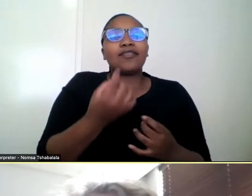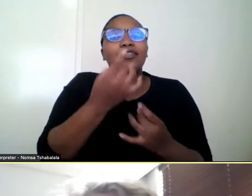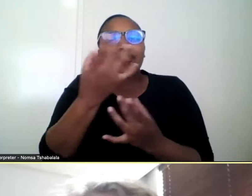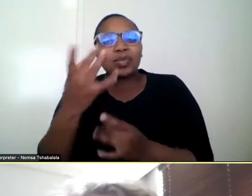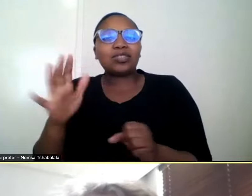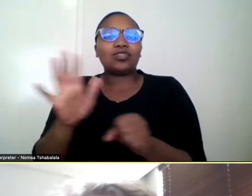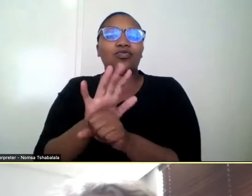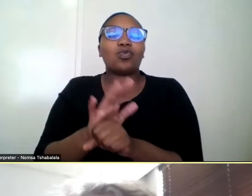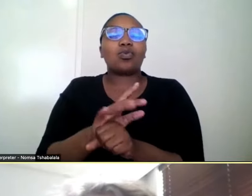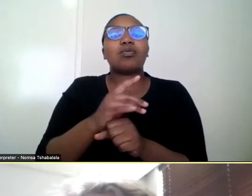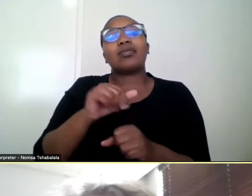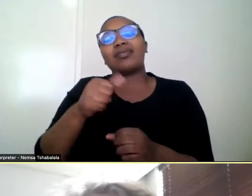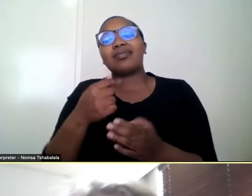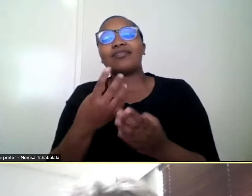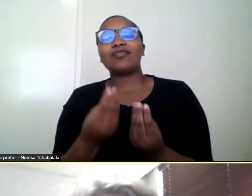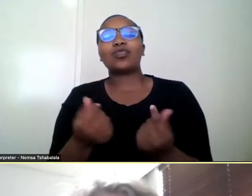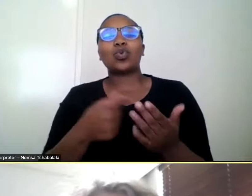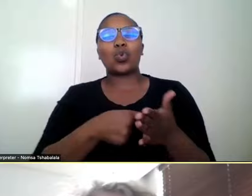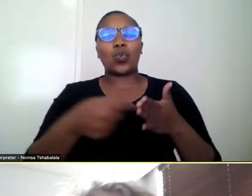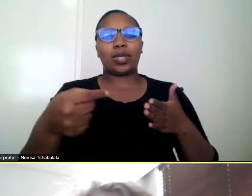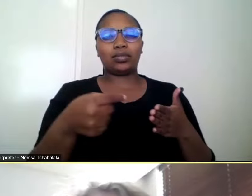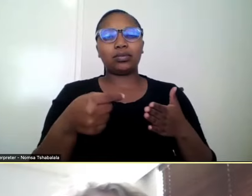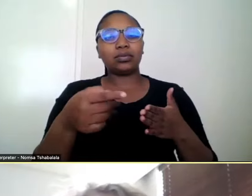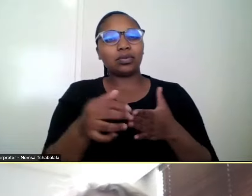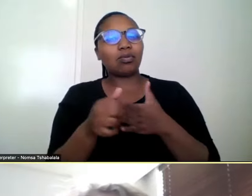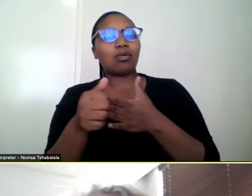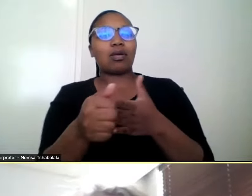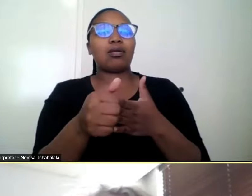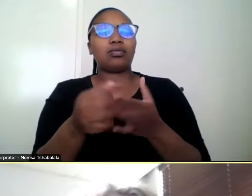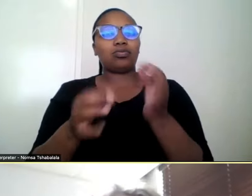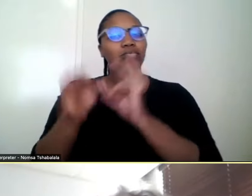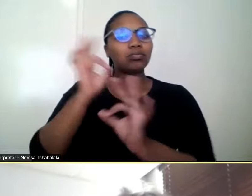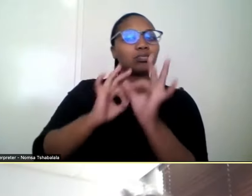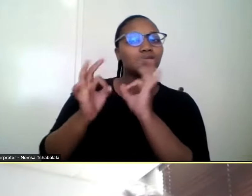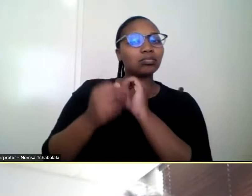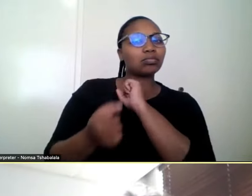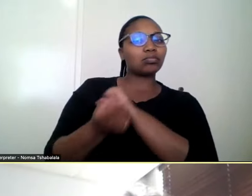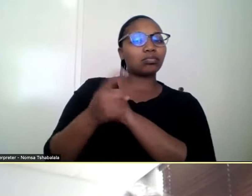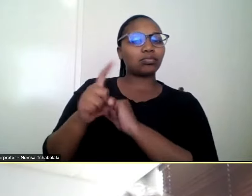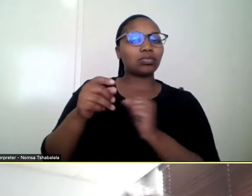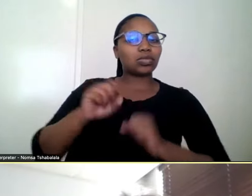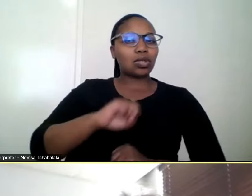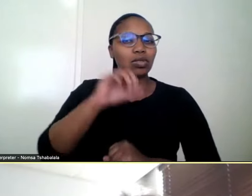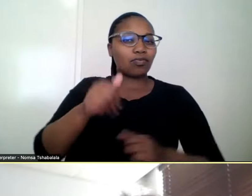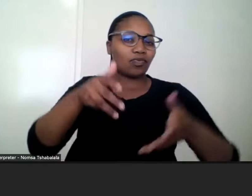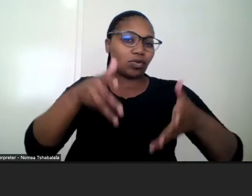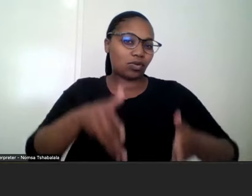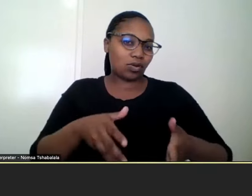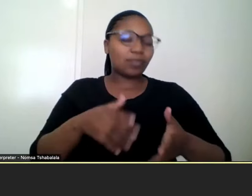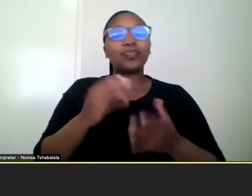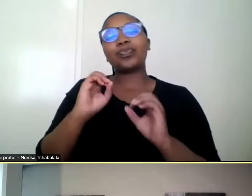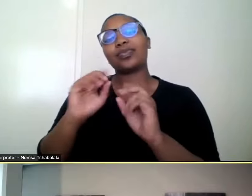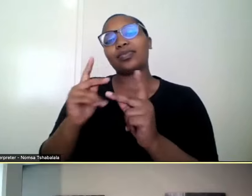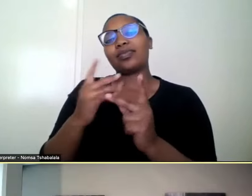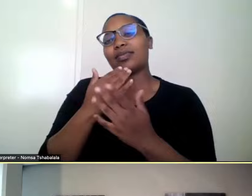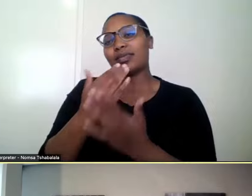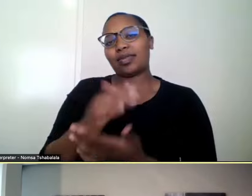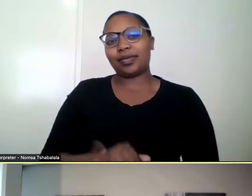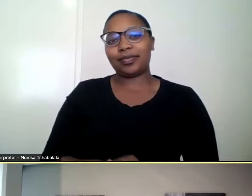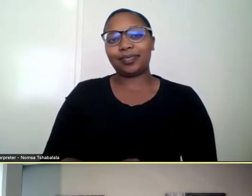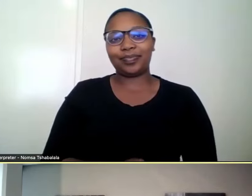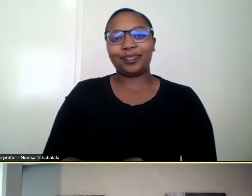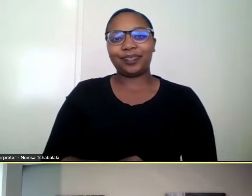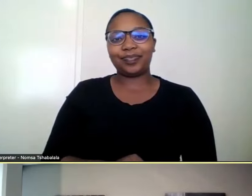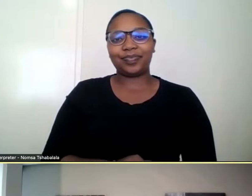weeks to guide us and to tell us what is happening in the country. Over. Okay, I would just answer